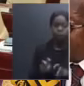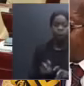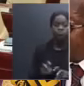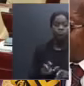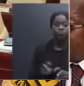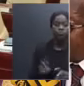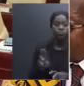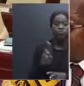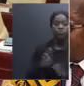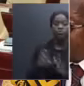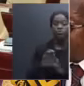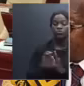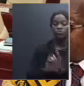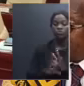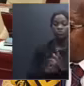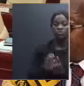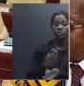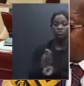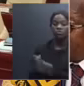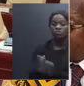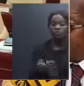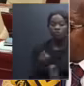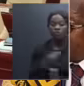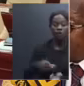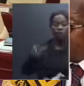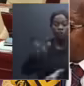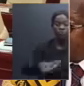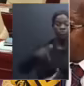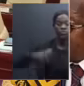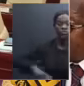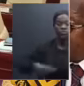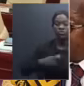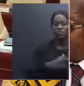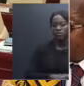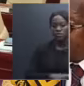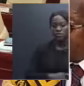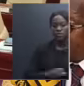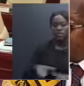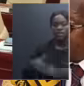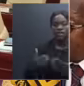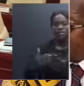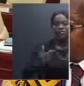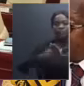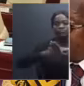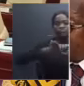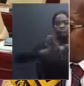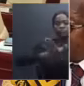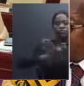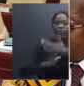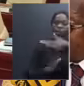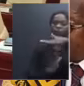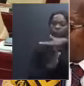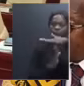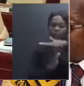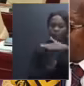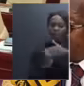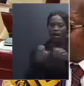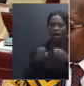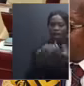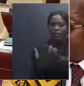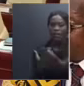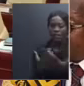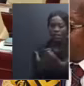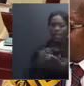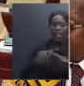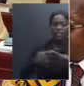or to pass legislation to give an upper limit as to how many can be at the Supreme